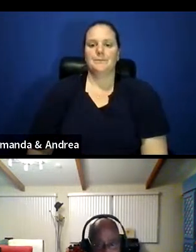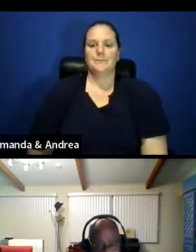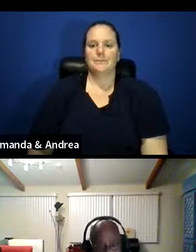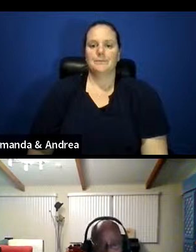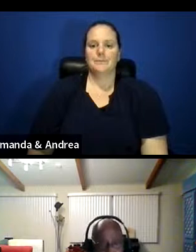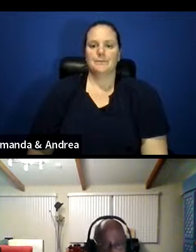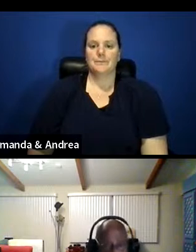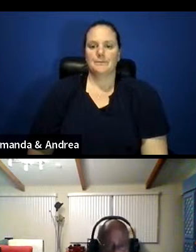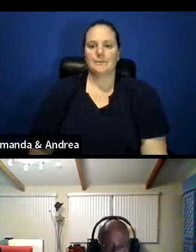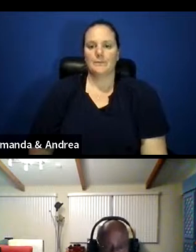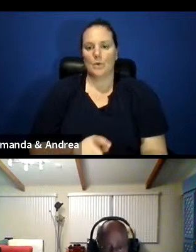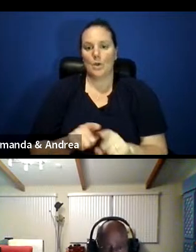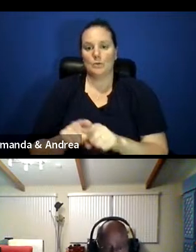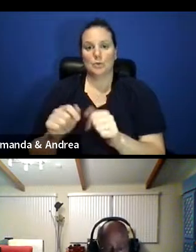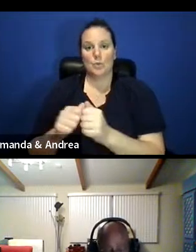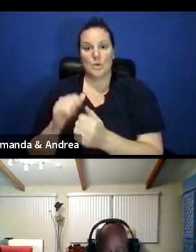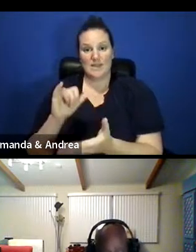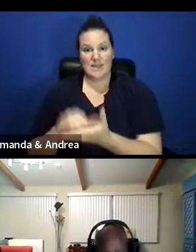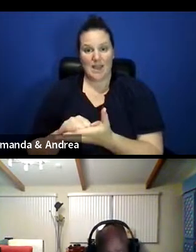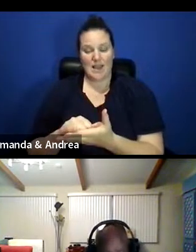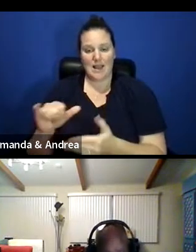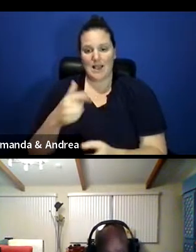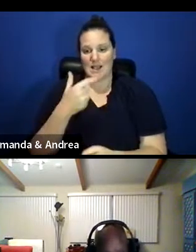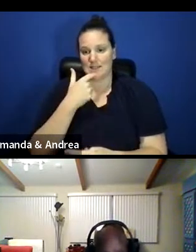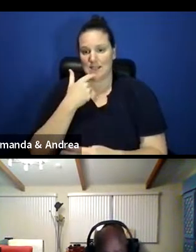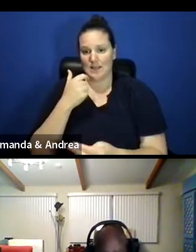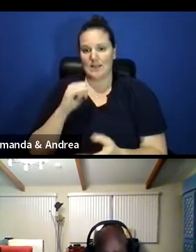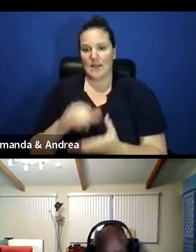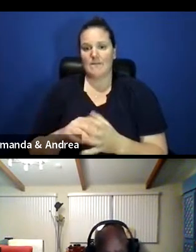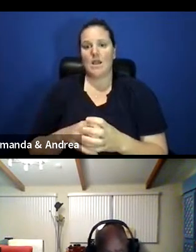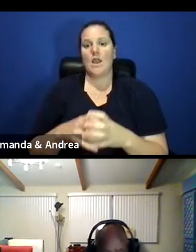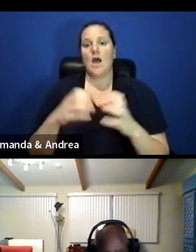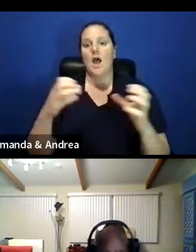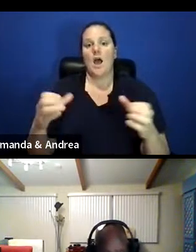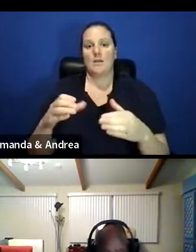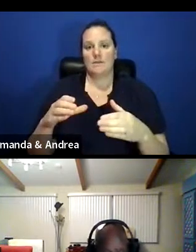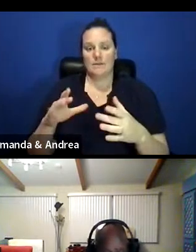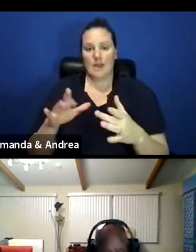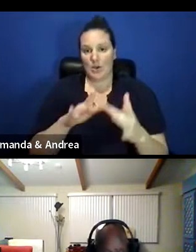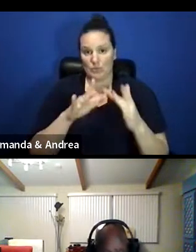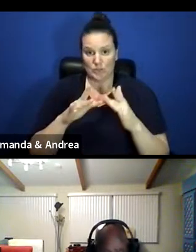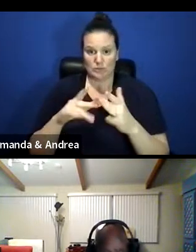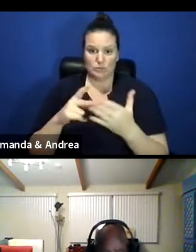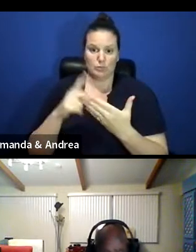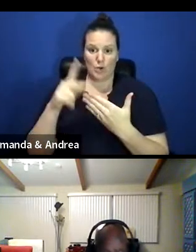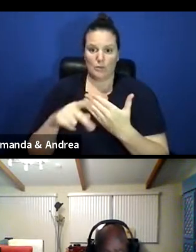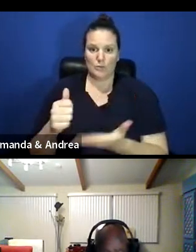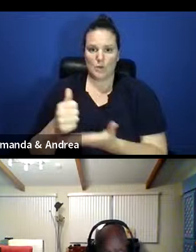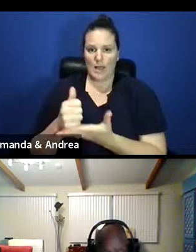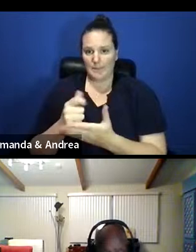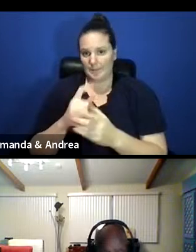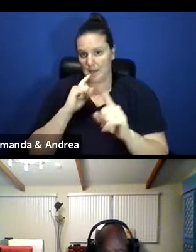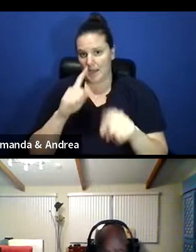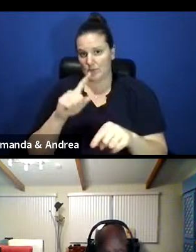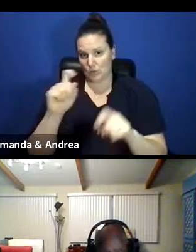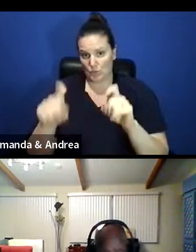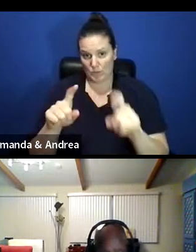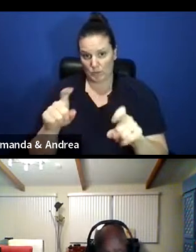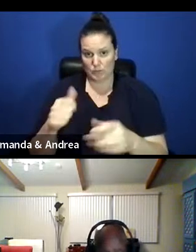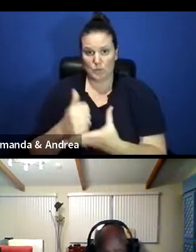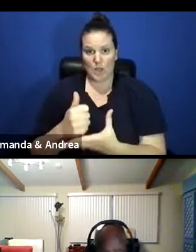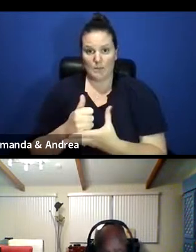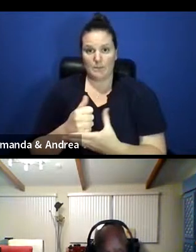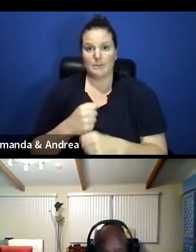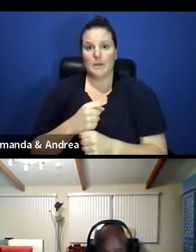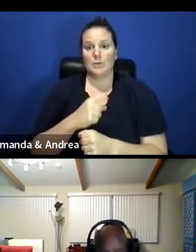Along with that, then again, like I said, there will be a lot of outreach by the program to help answer questions, to help make